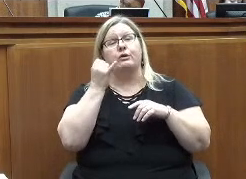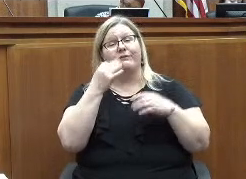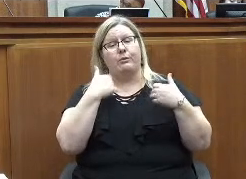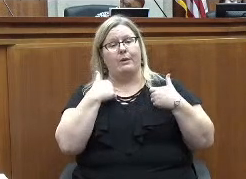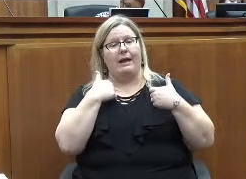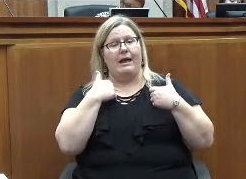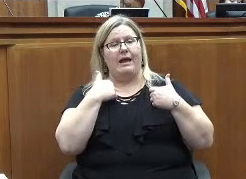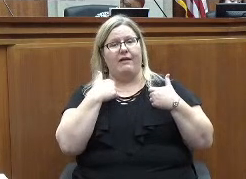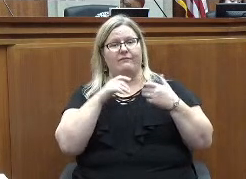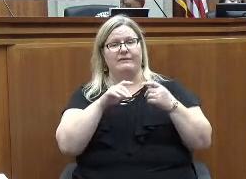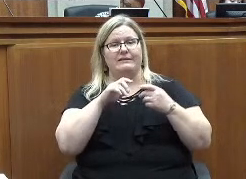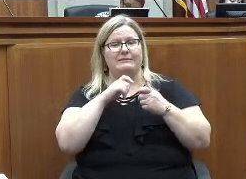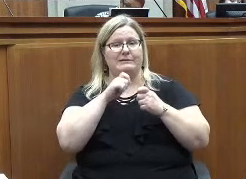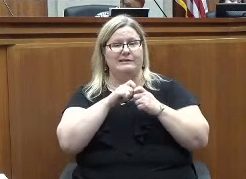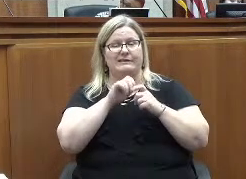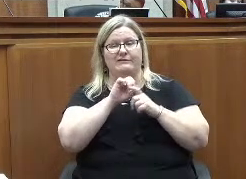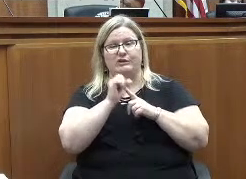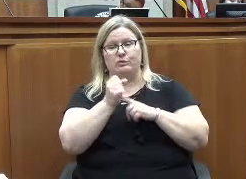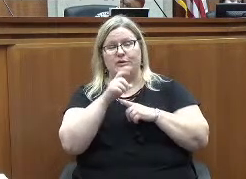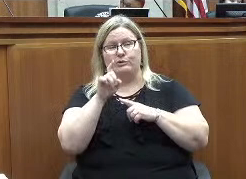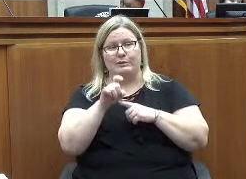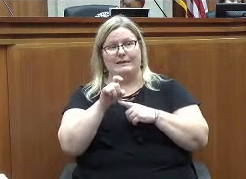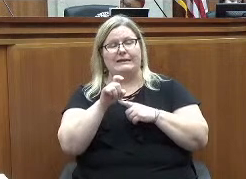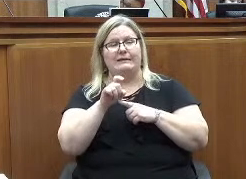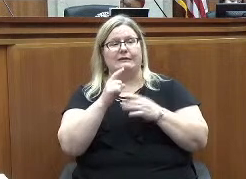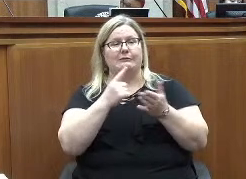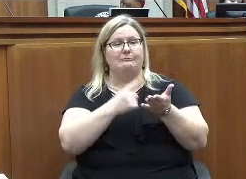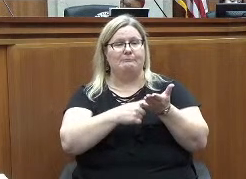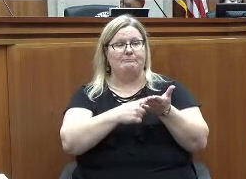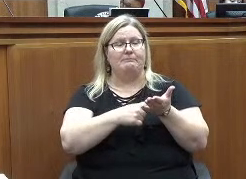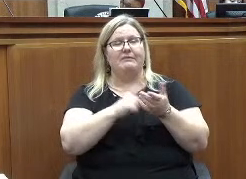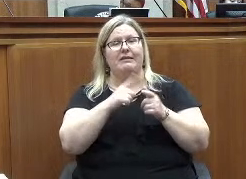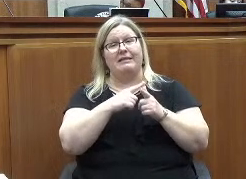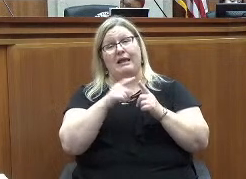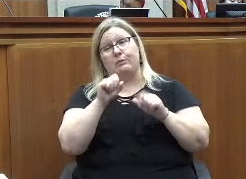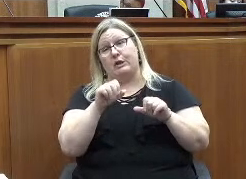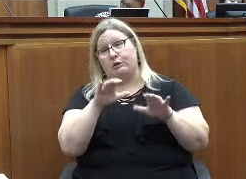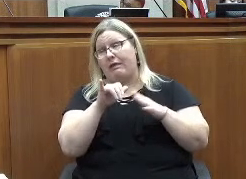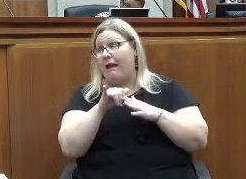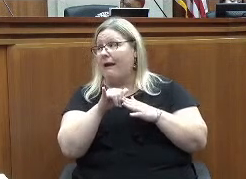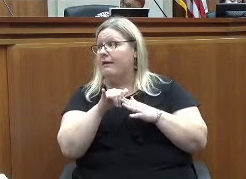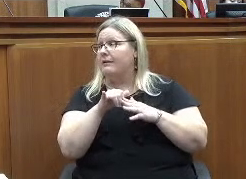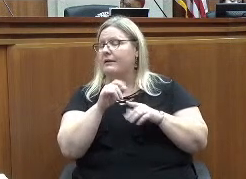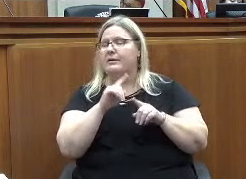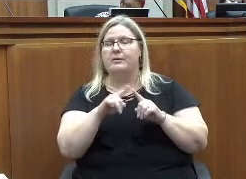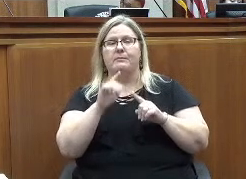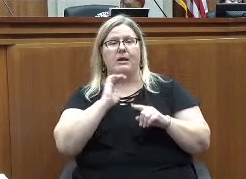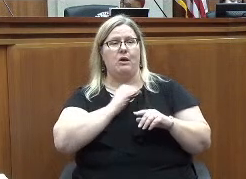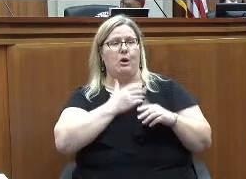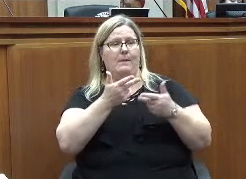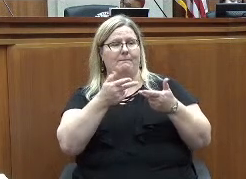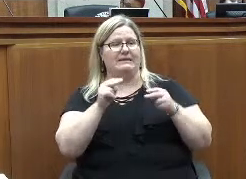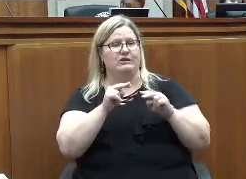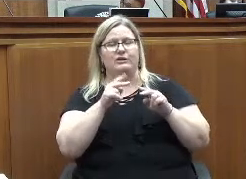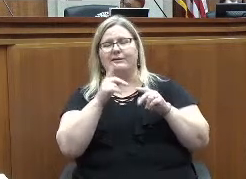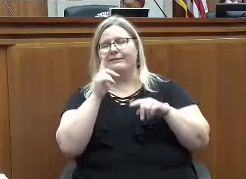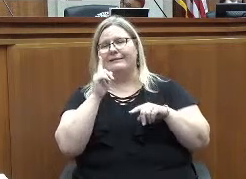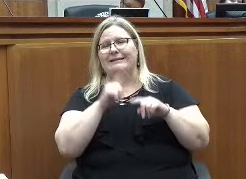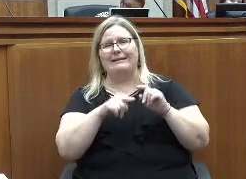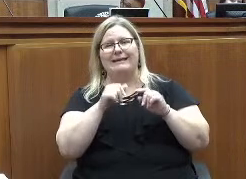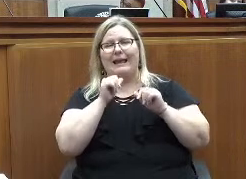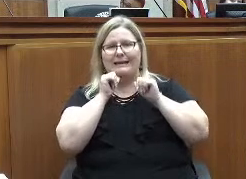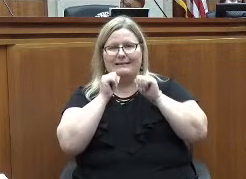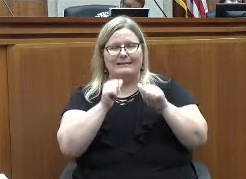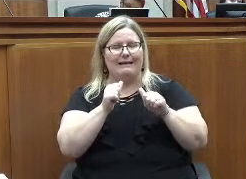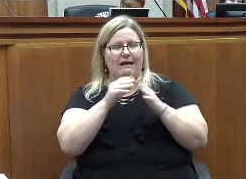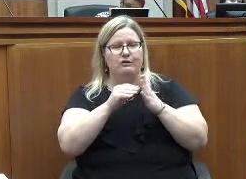that we need to address or deal with, we can talk through how to do that. But our position is that you cannot deny a student